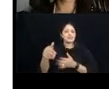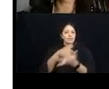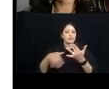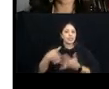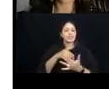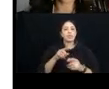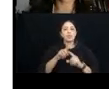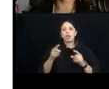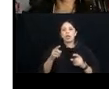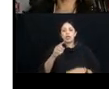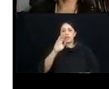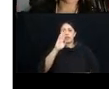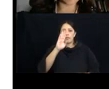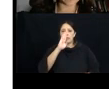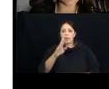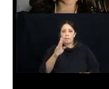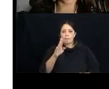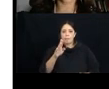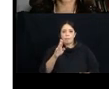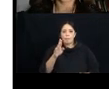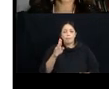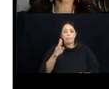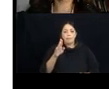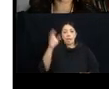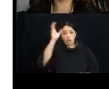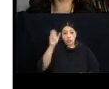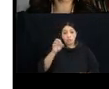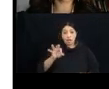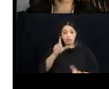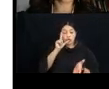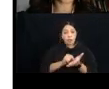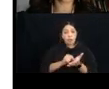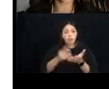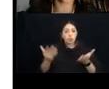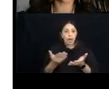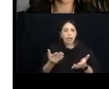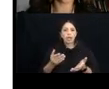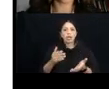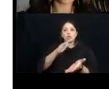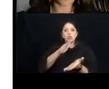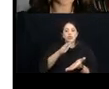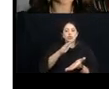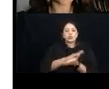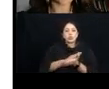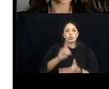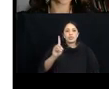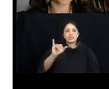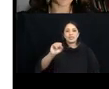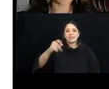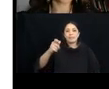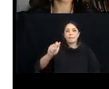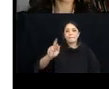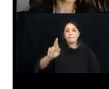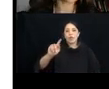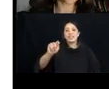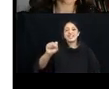of the newspaper was school disparities. School disparities is what brings the student movement forward. So you